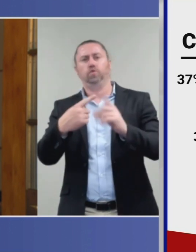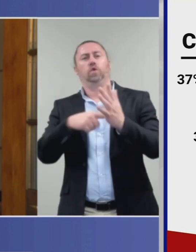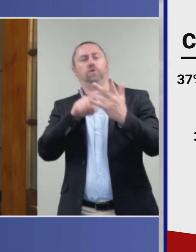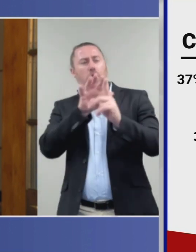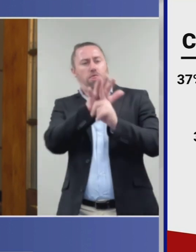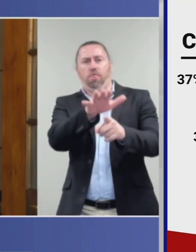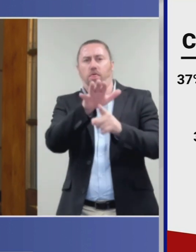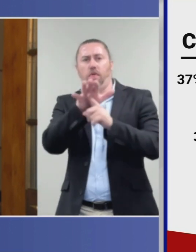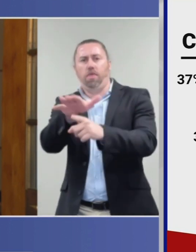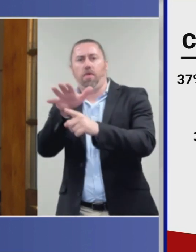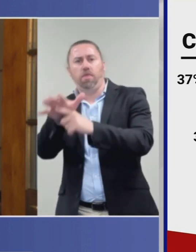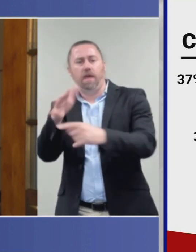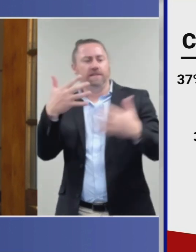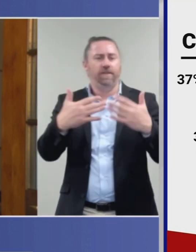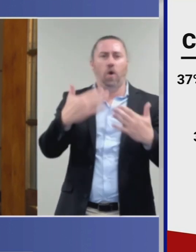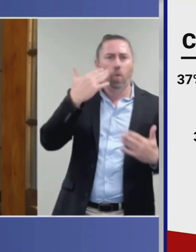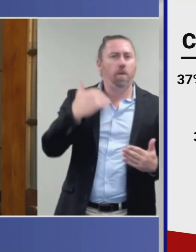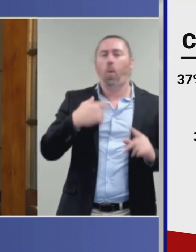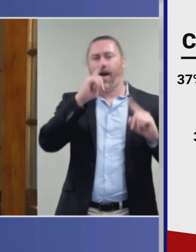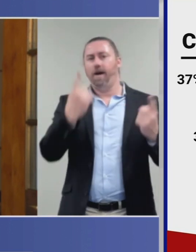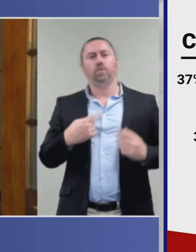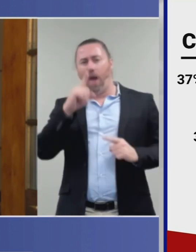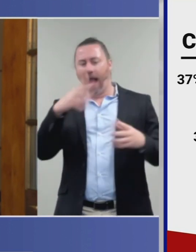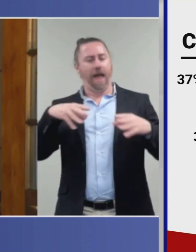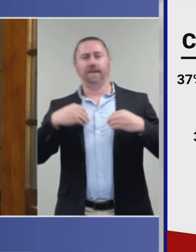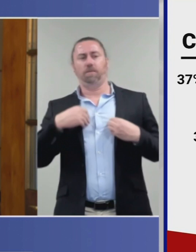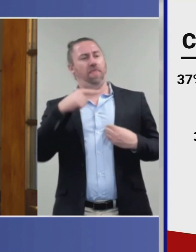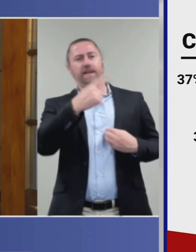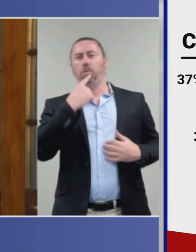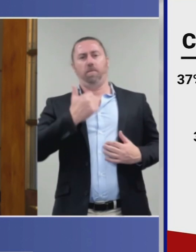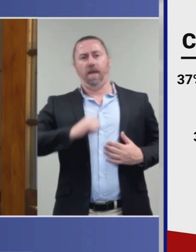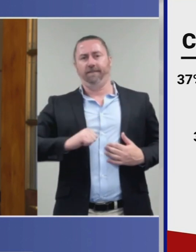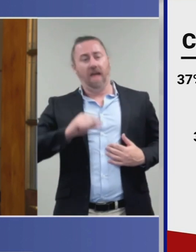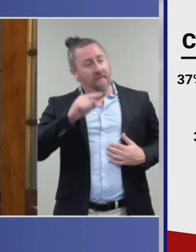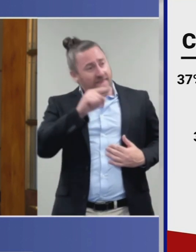whatsoever to normalise inappropriate,